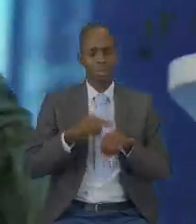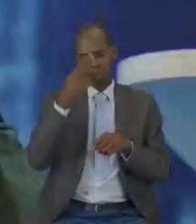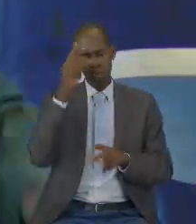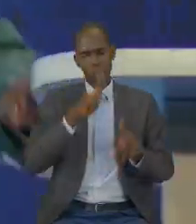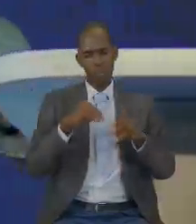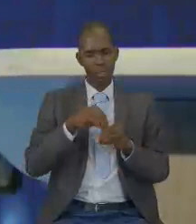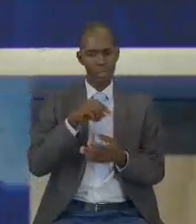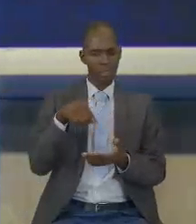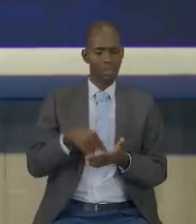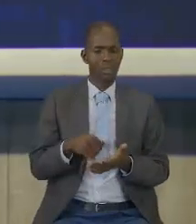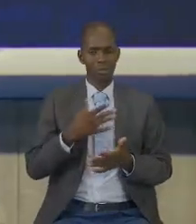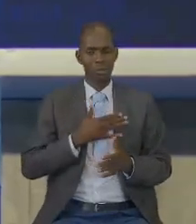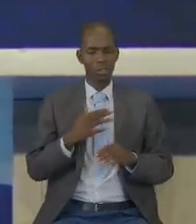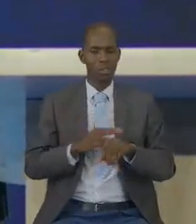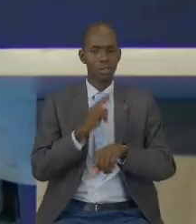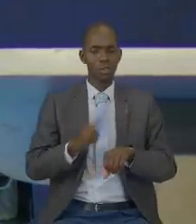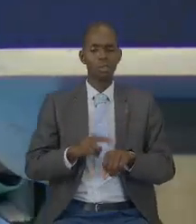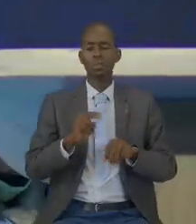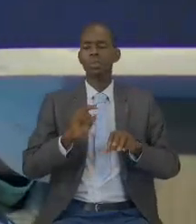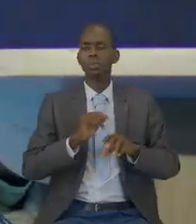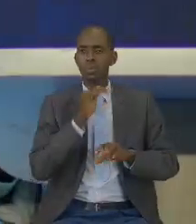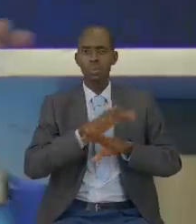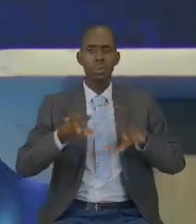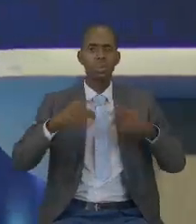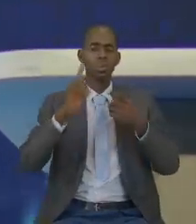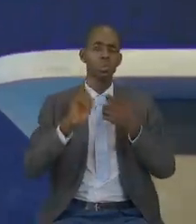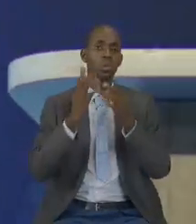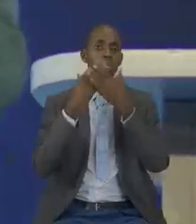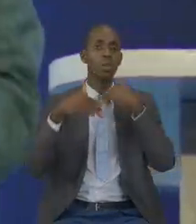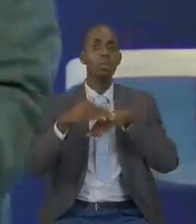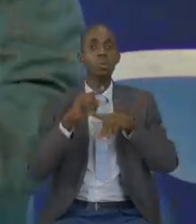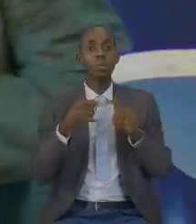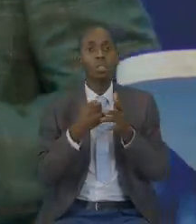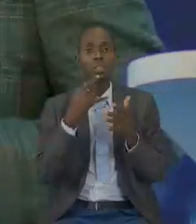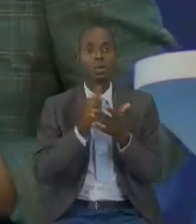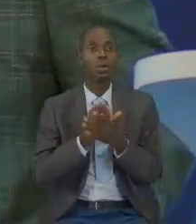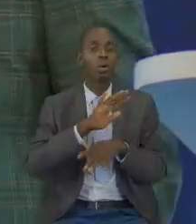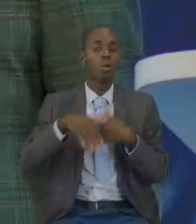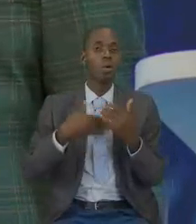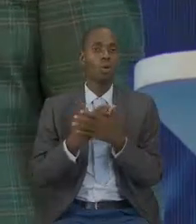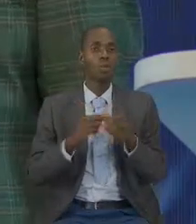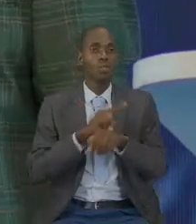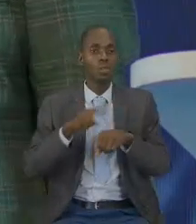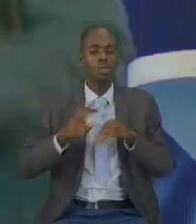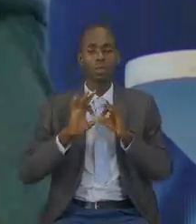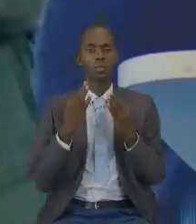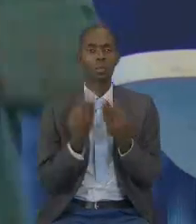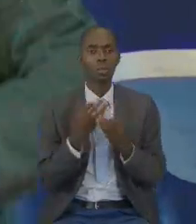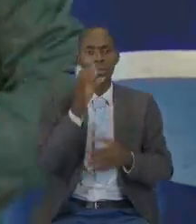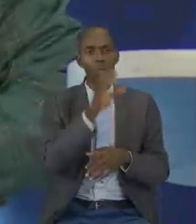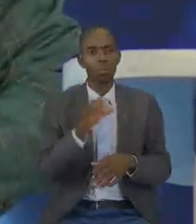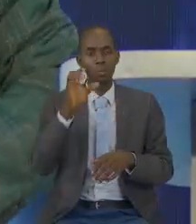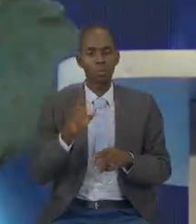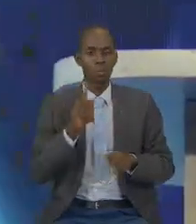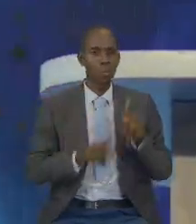It says of all nations and kindreds and people and tongues, people of our language, people of